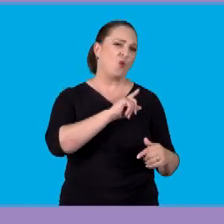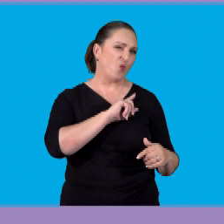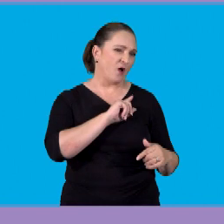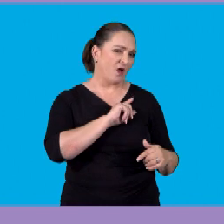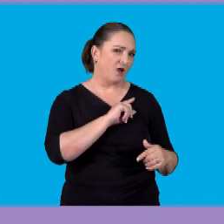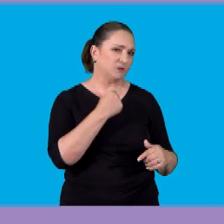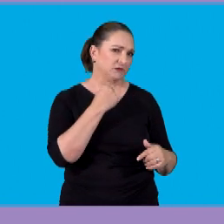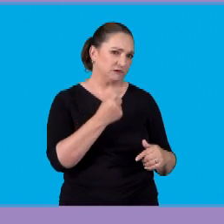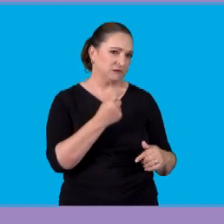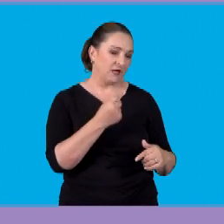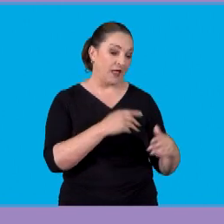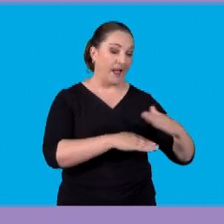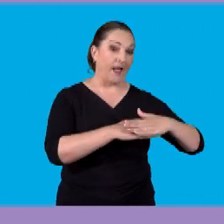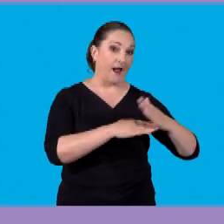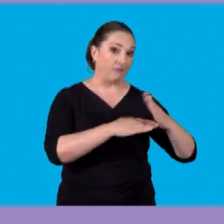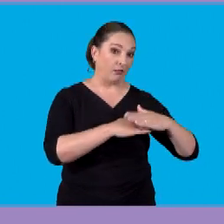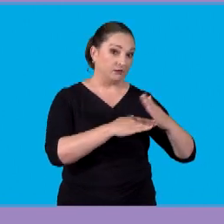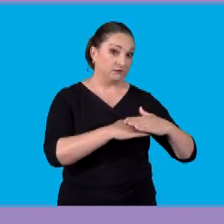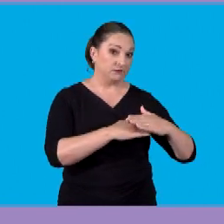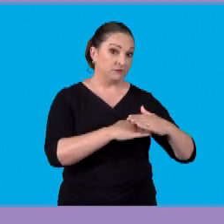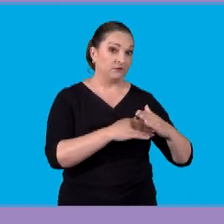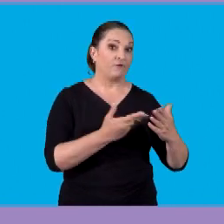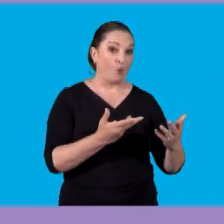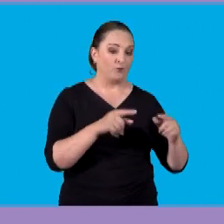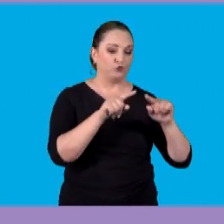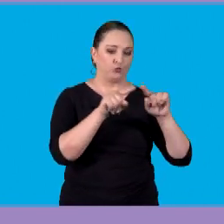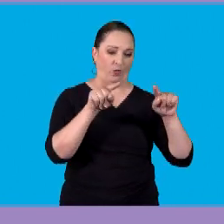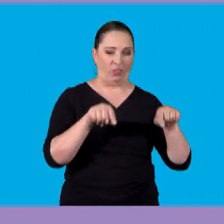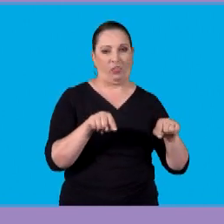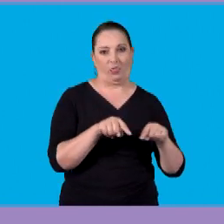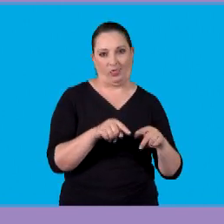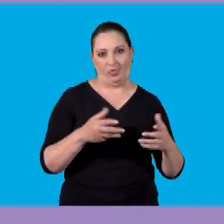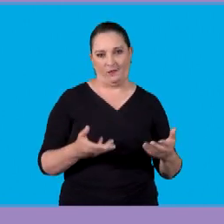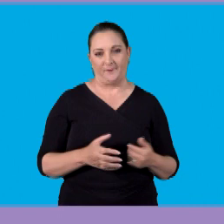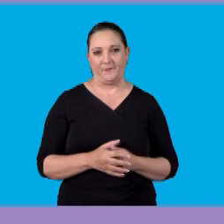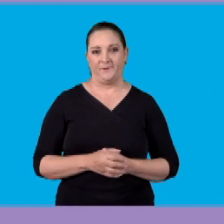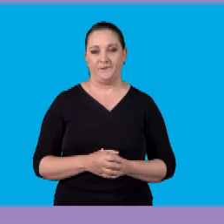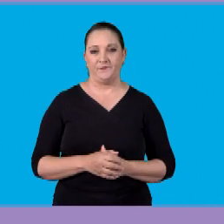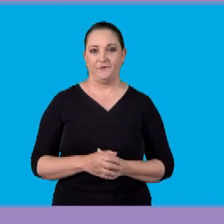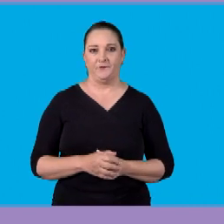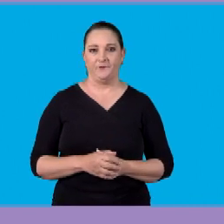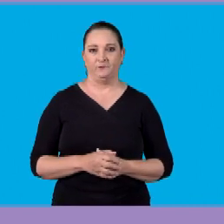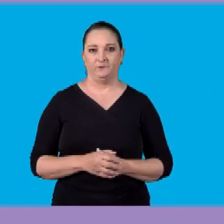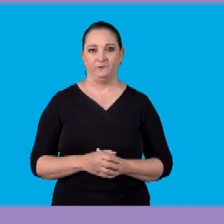the reason for that is that these are angles of a square